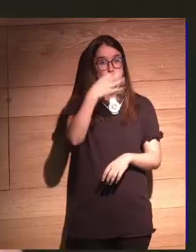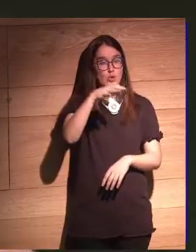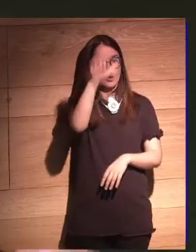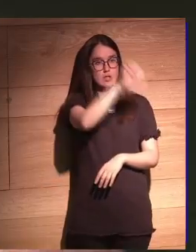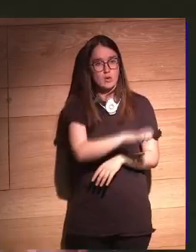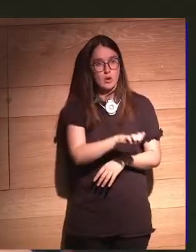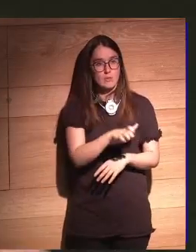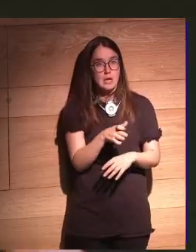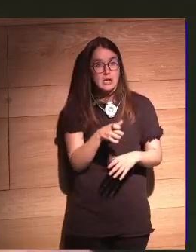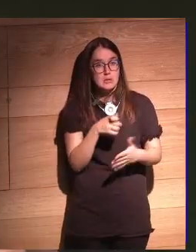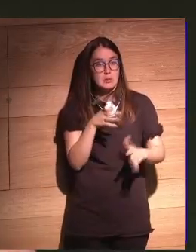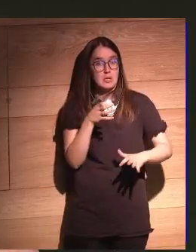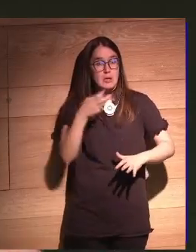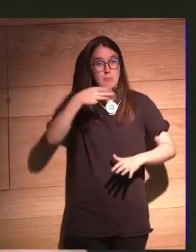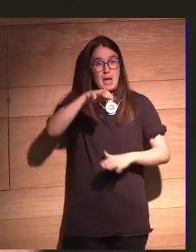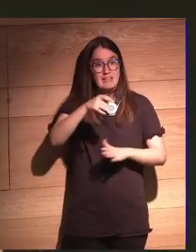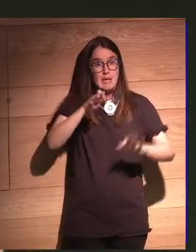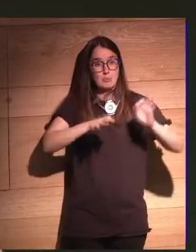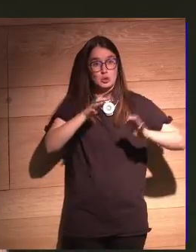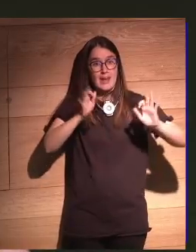and the bankers